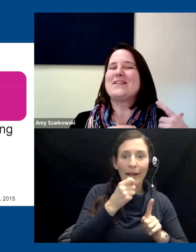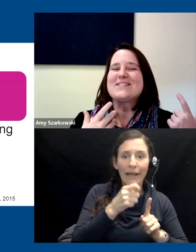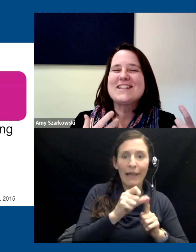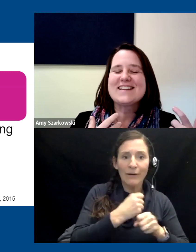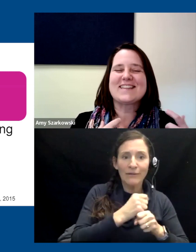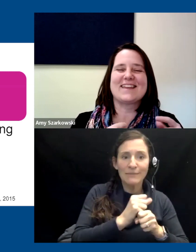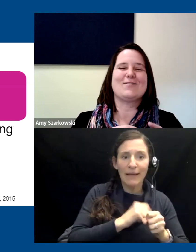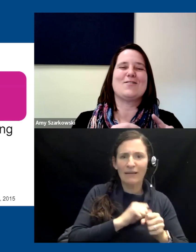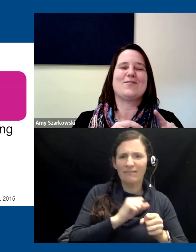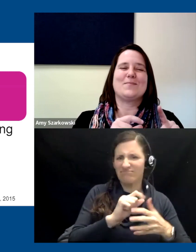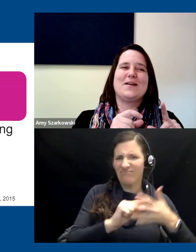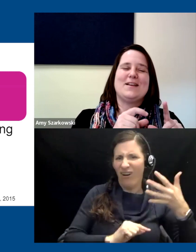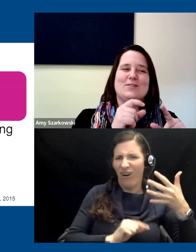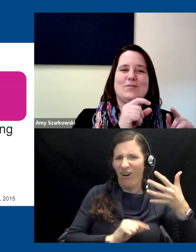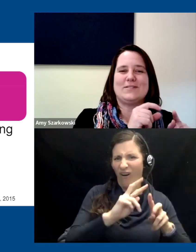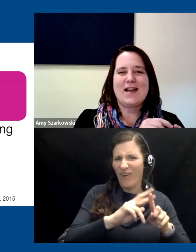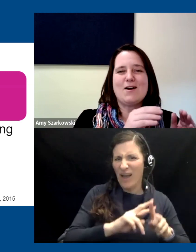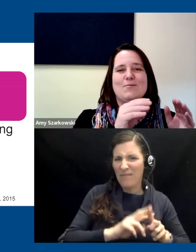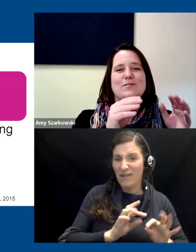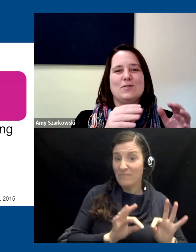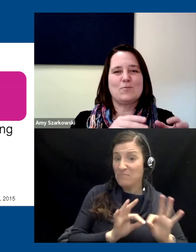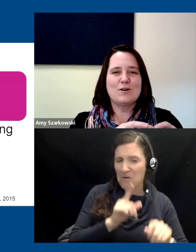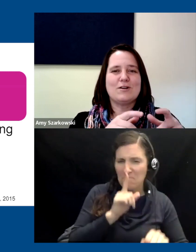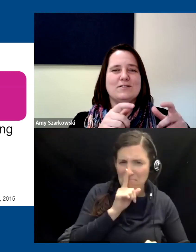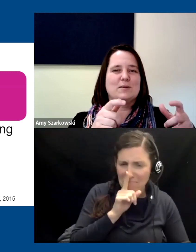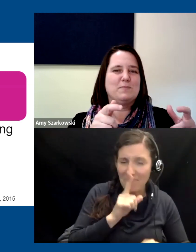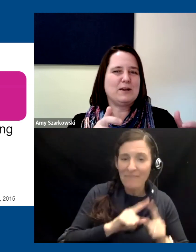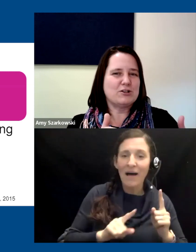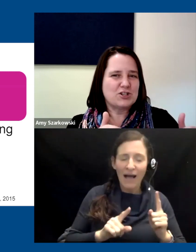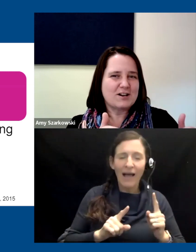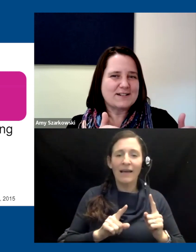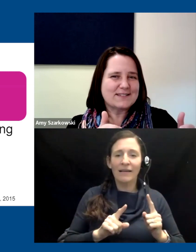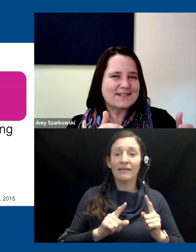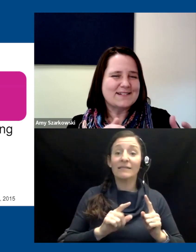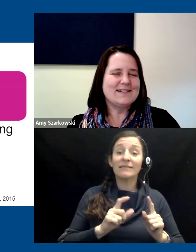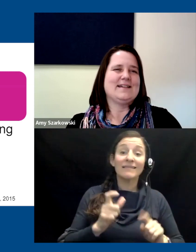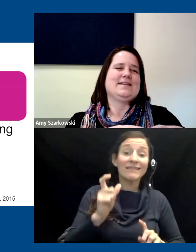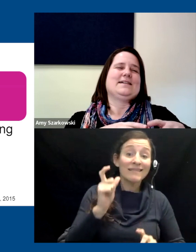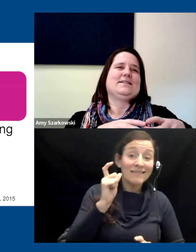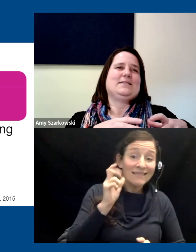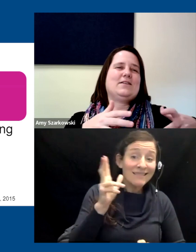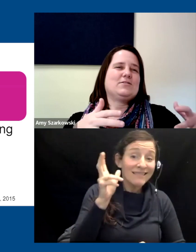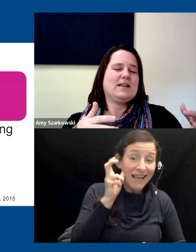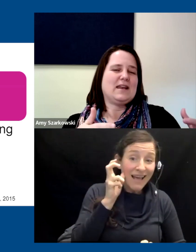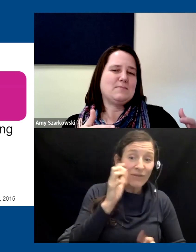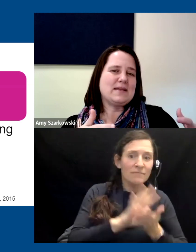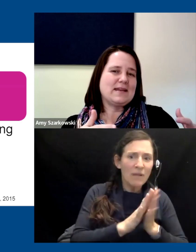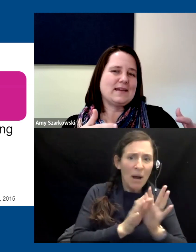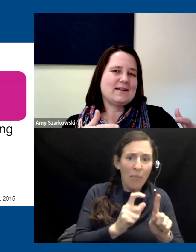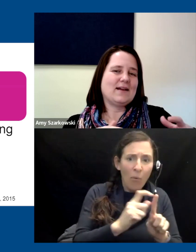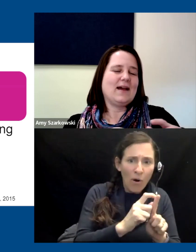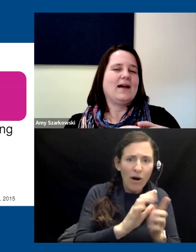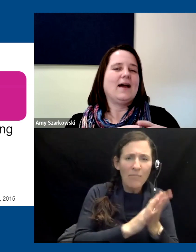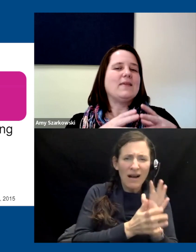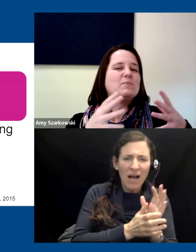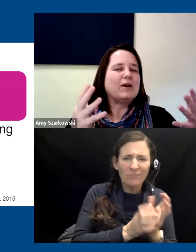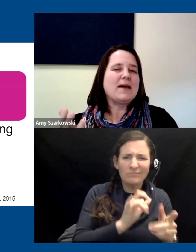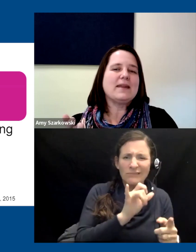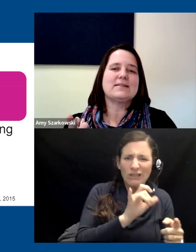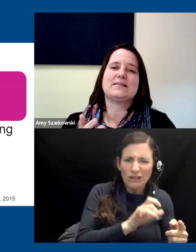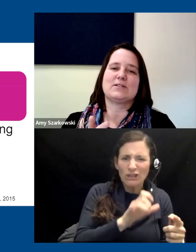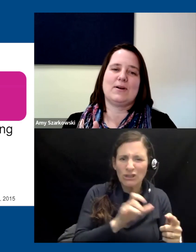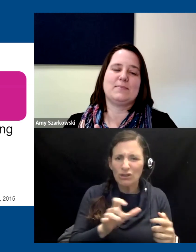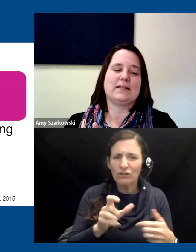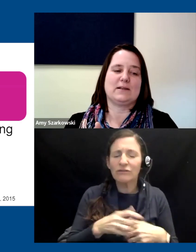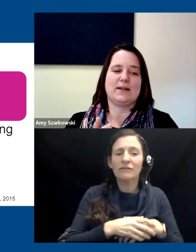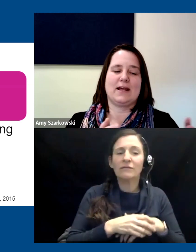terms mean, but just the idea that you go from sort of sounds to words to bigger chunks to understanding meaning. And then